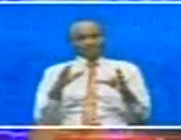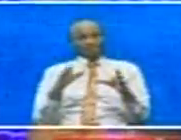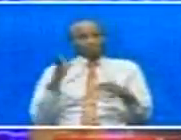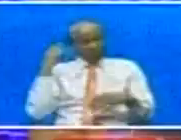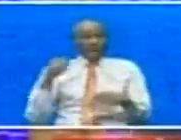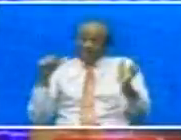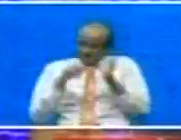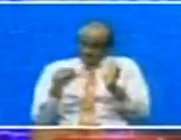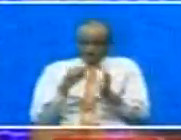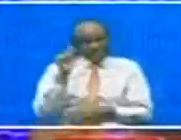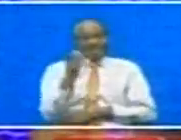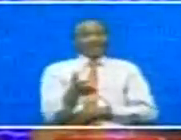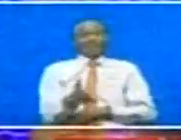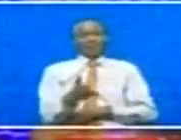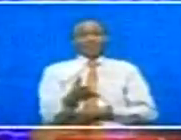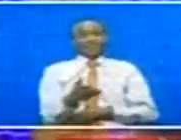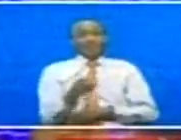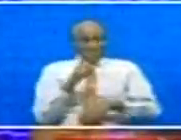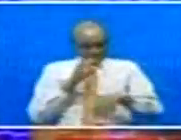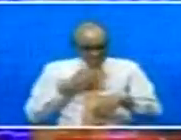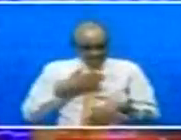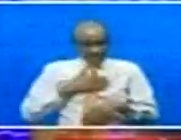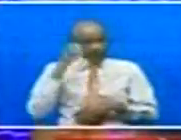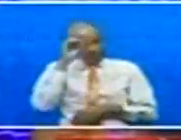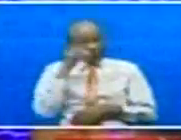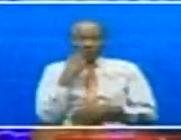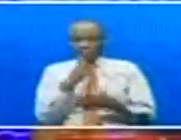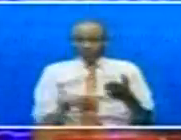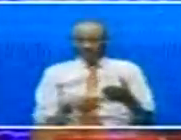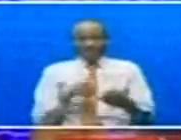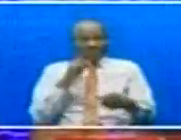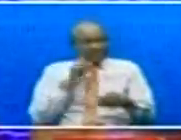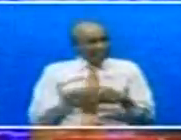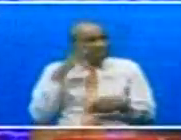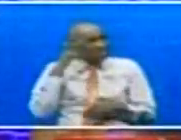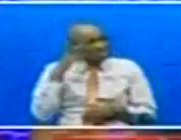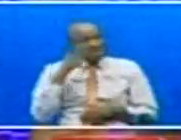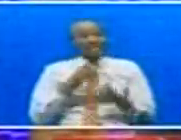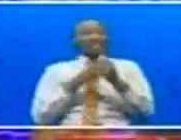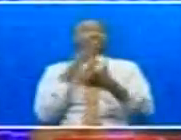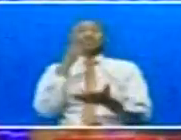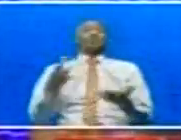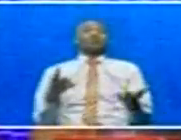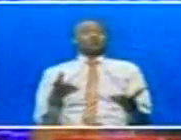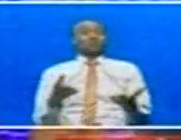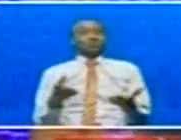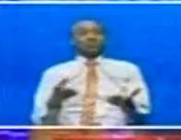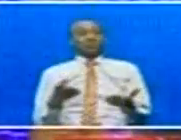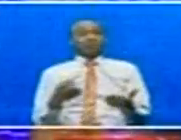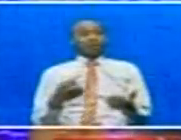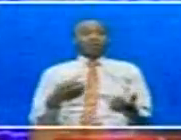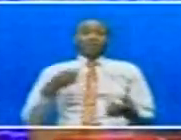secession, and in my opinion, when I hear leaders in this country saying, oh, those